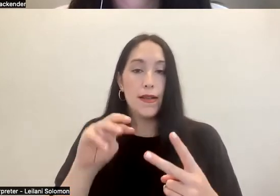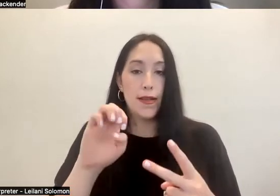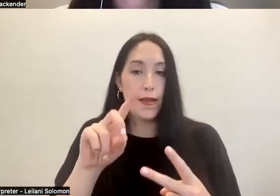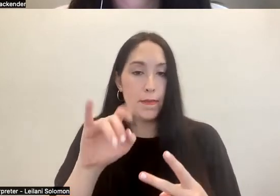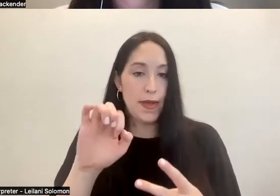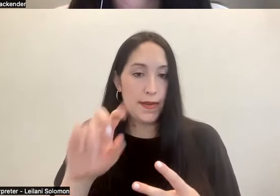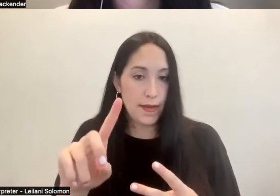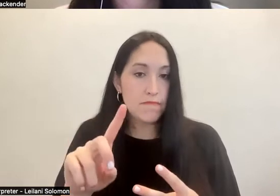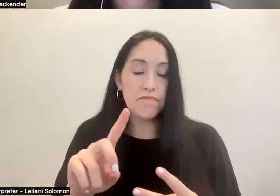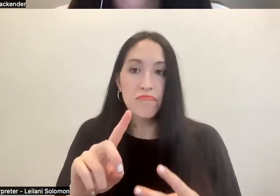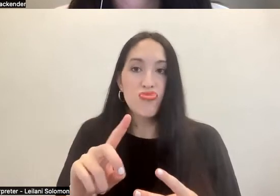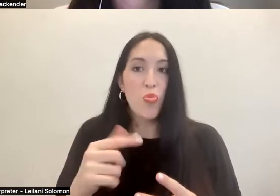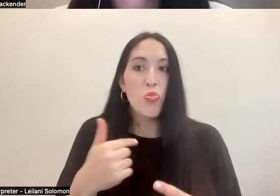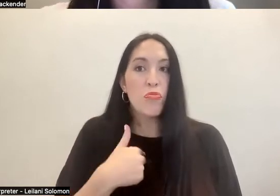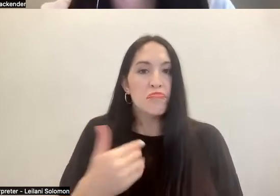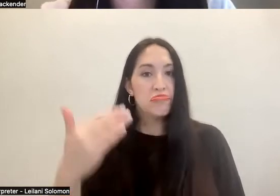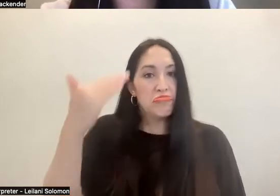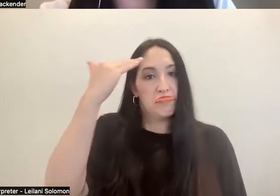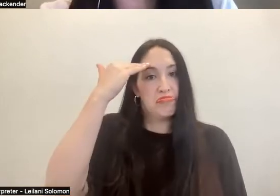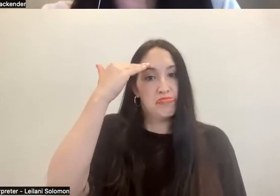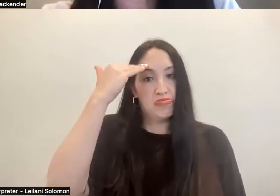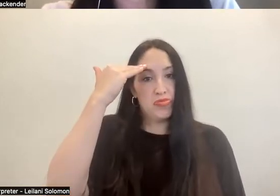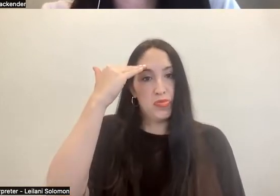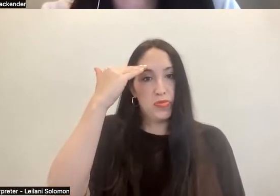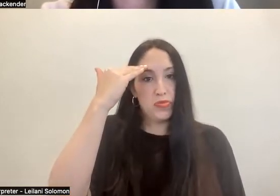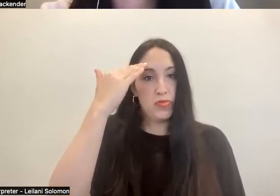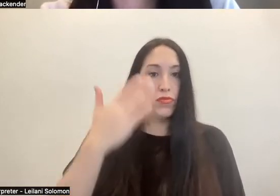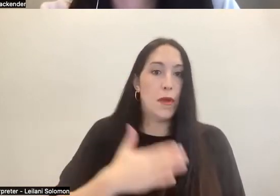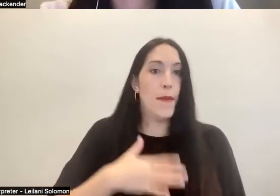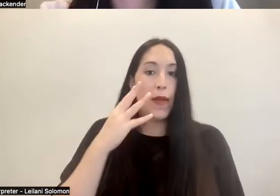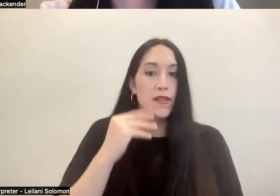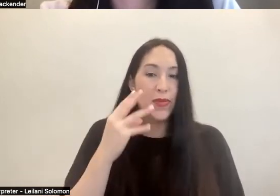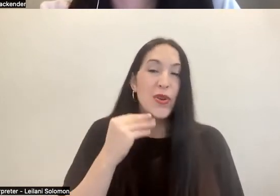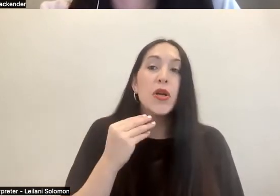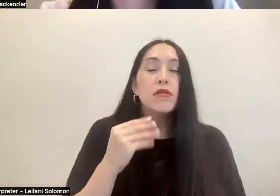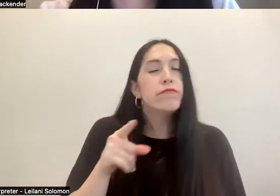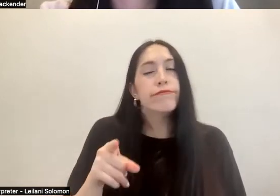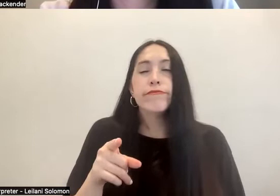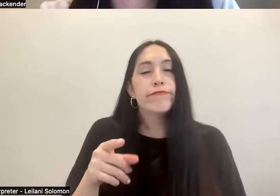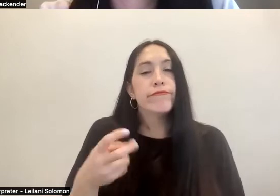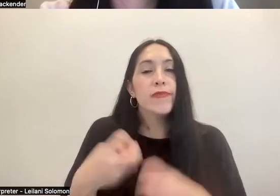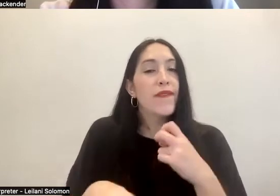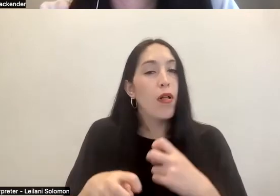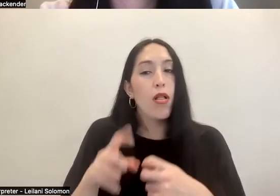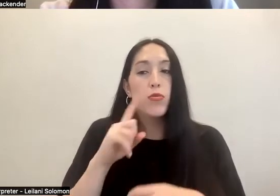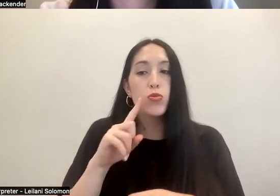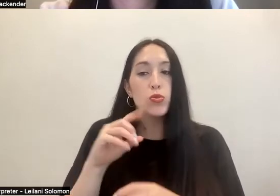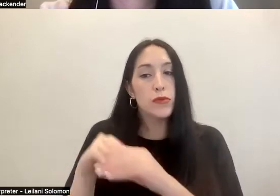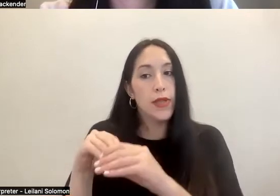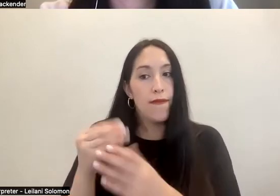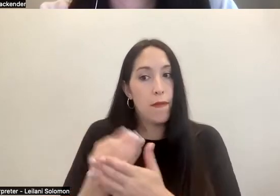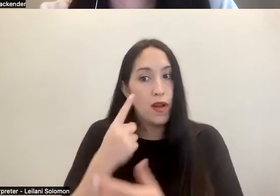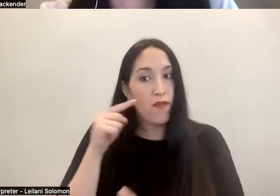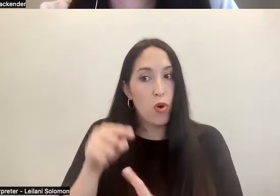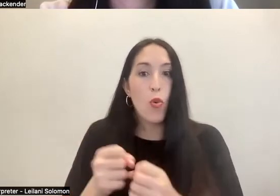so I was very much aware in my practice that, it would be very difficult for her to accumulate funds without jeopardizing those benefits.